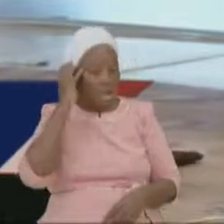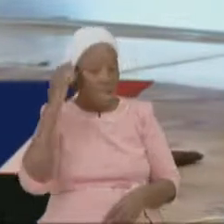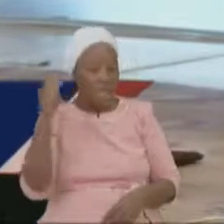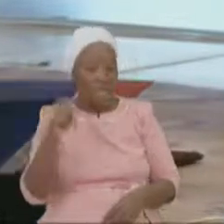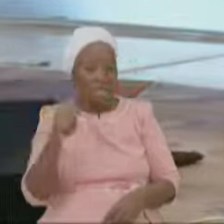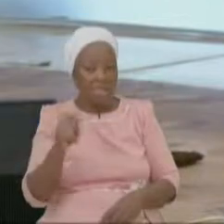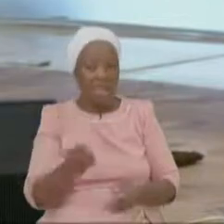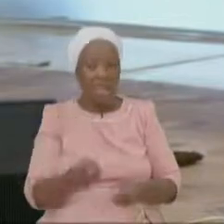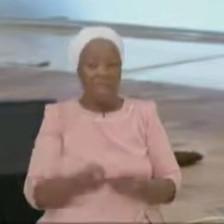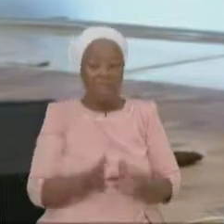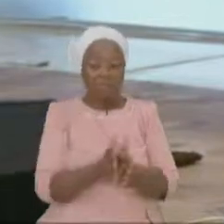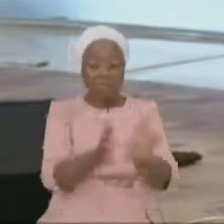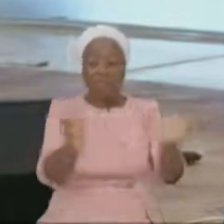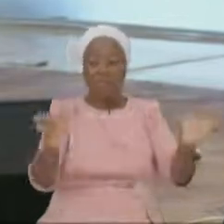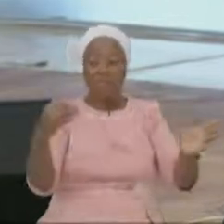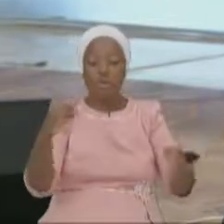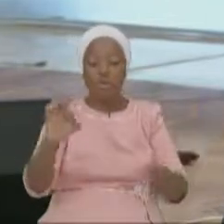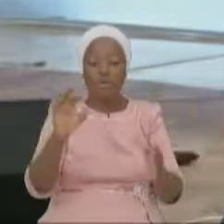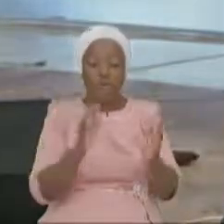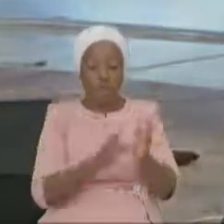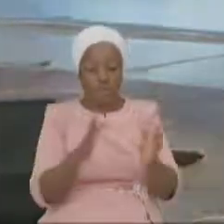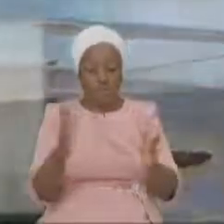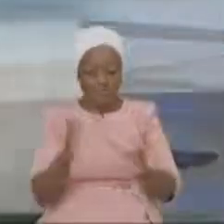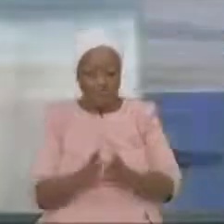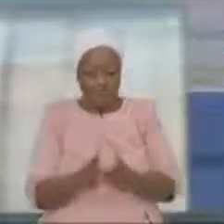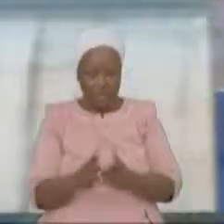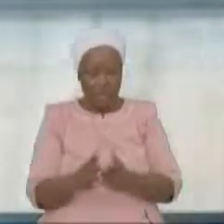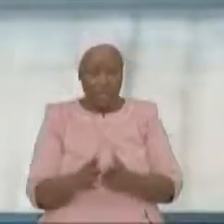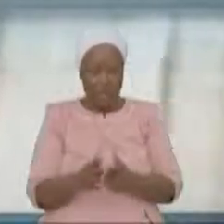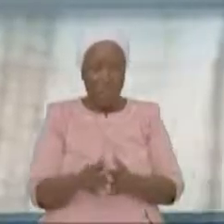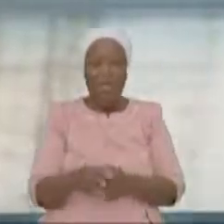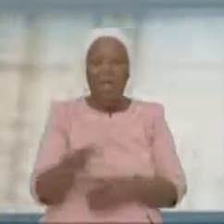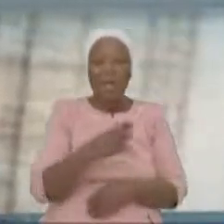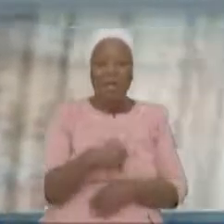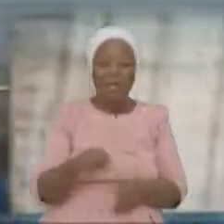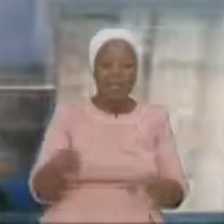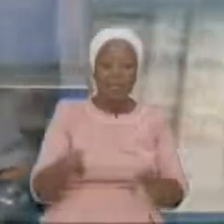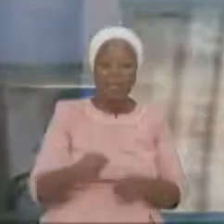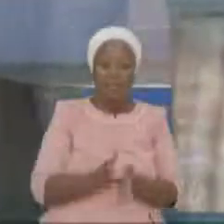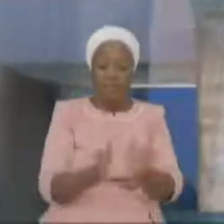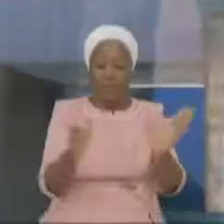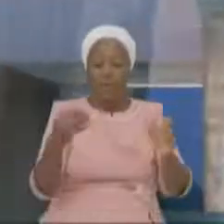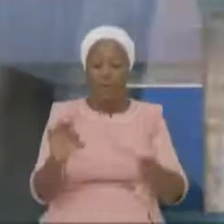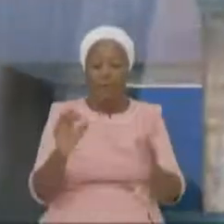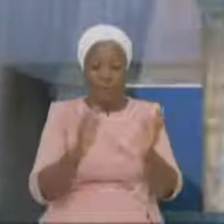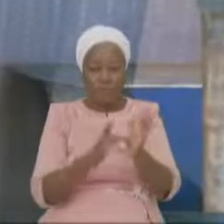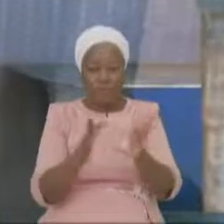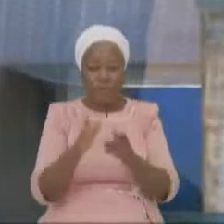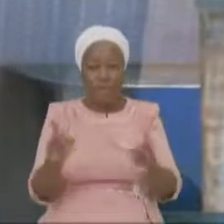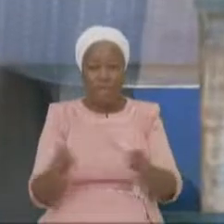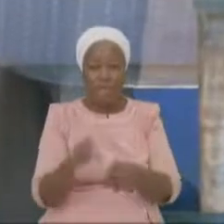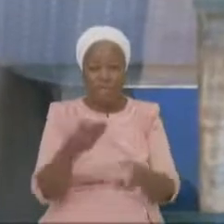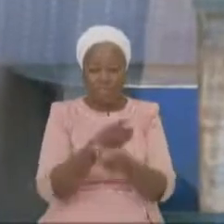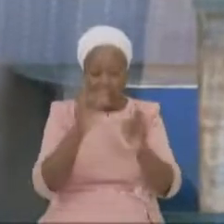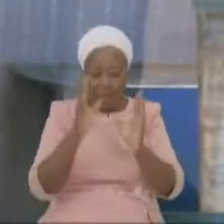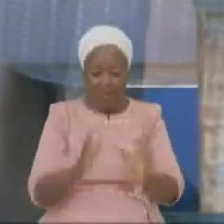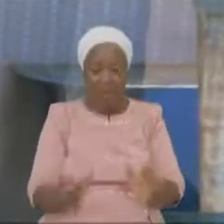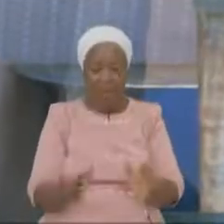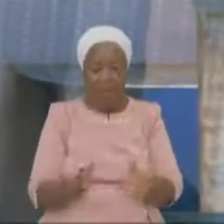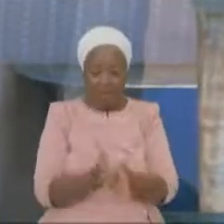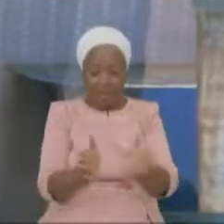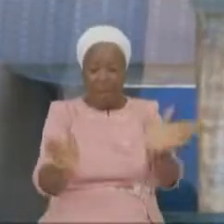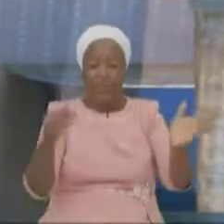Jesus. The fame of Jesus as a deliverer. The fame of Jesus as